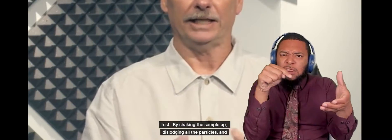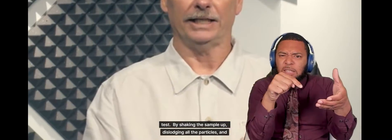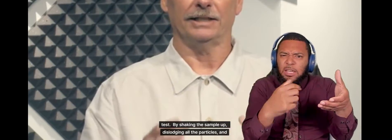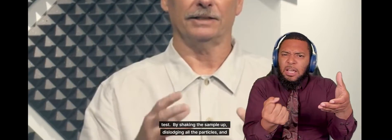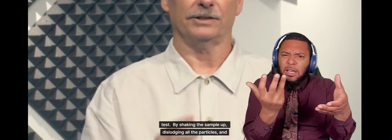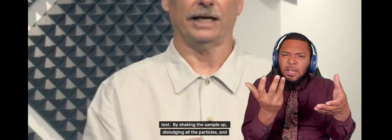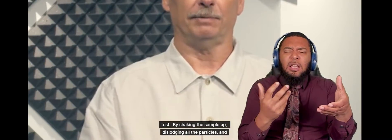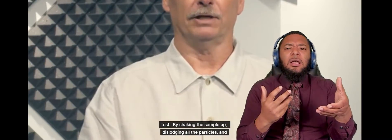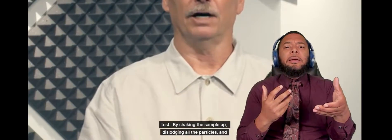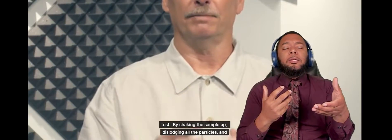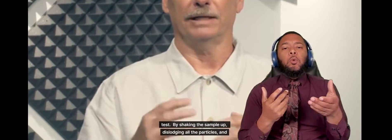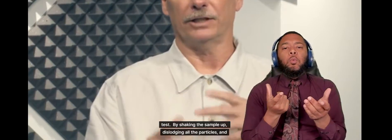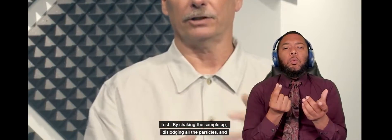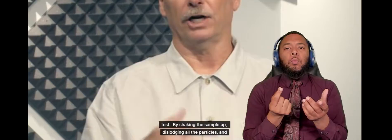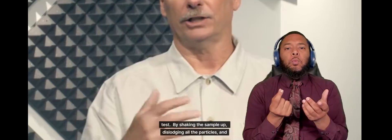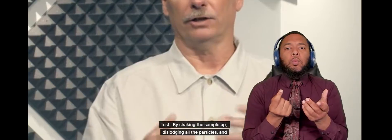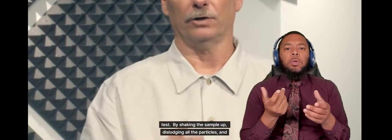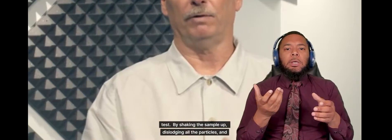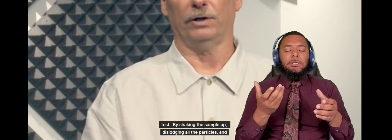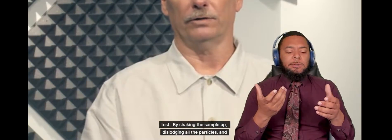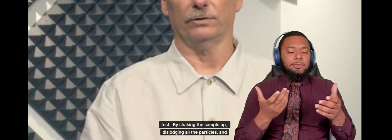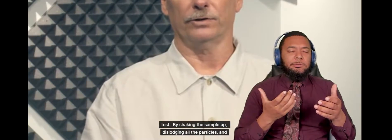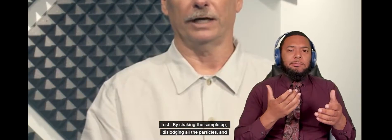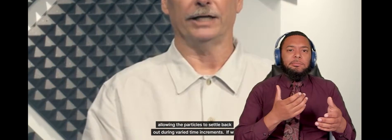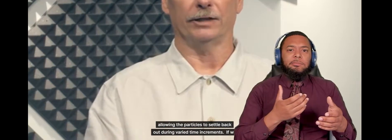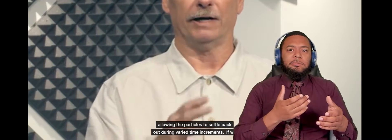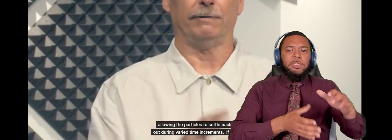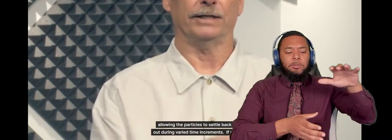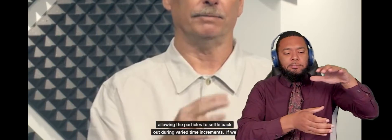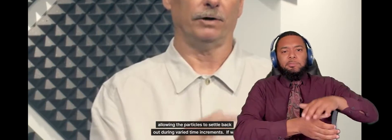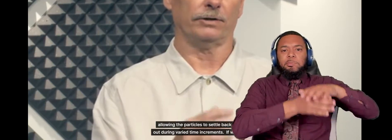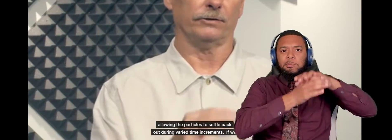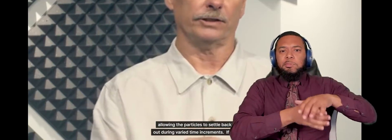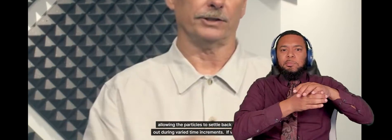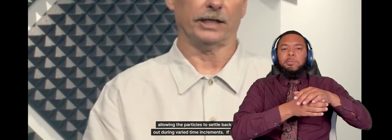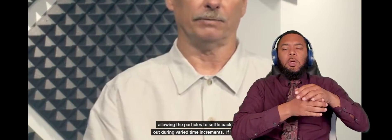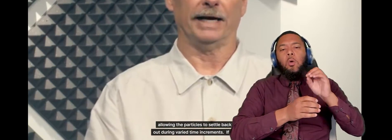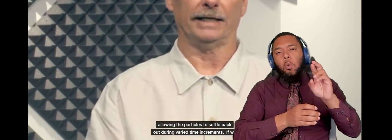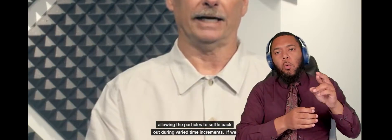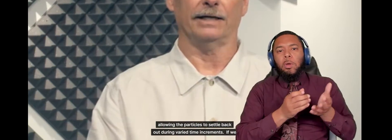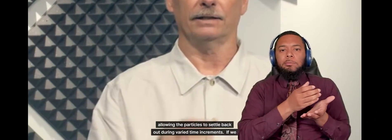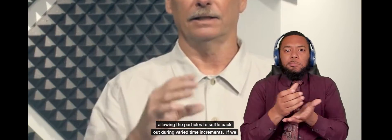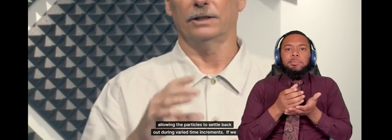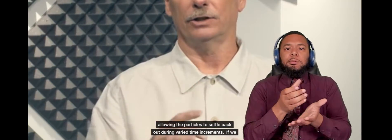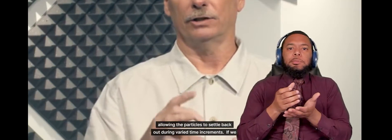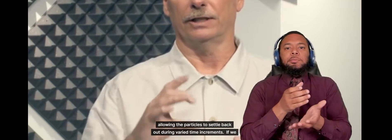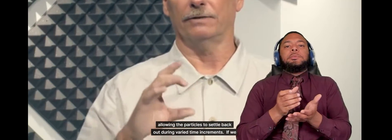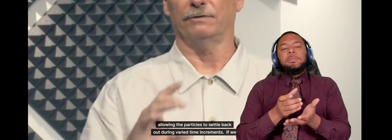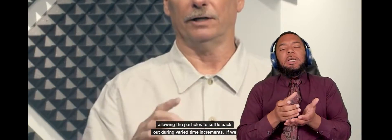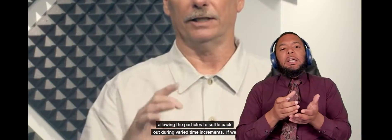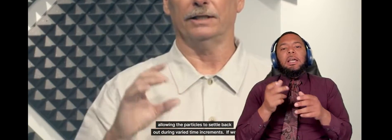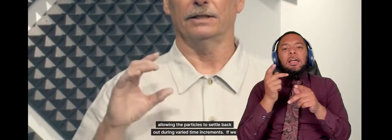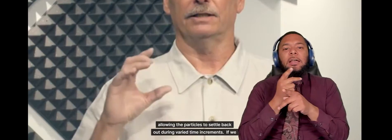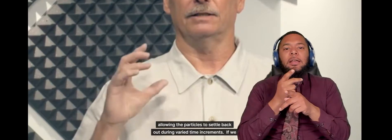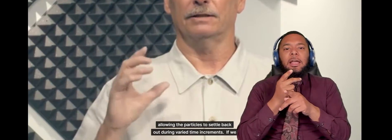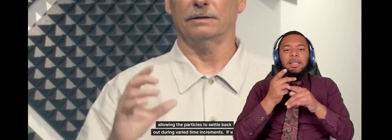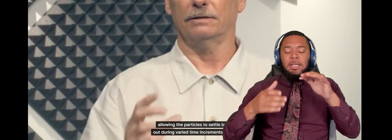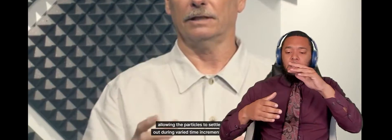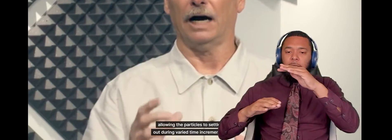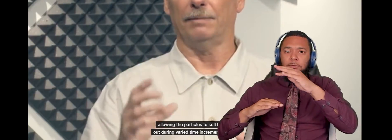by shaking the sample up and dislodging all the particles and allowing the particles to settle back out during